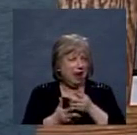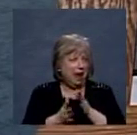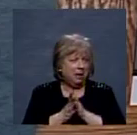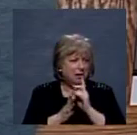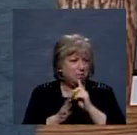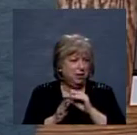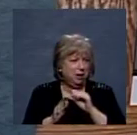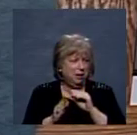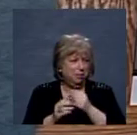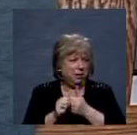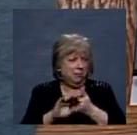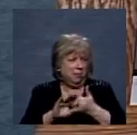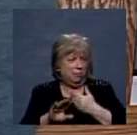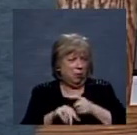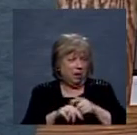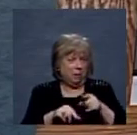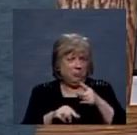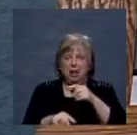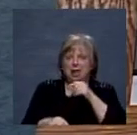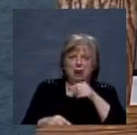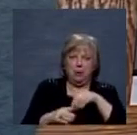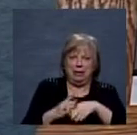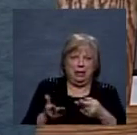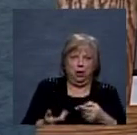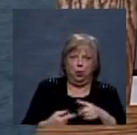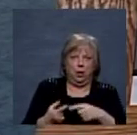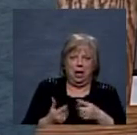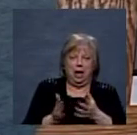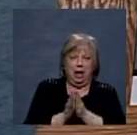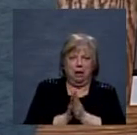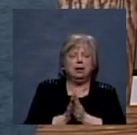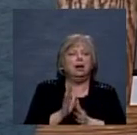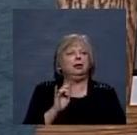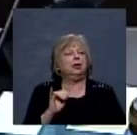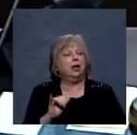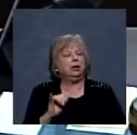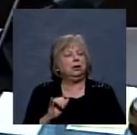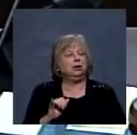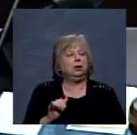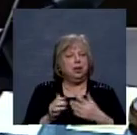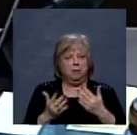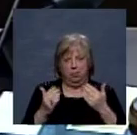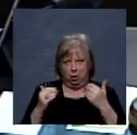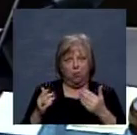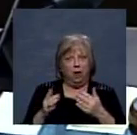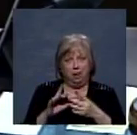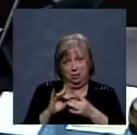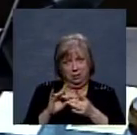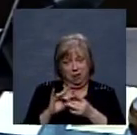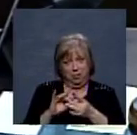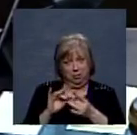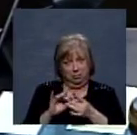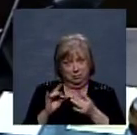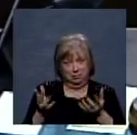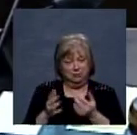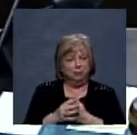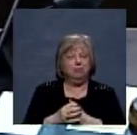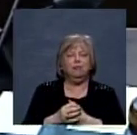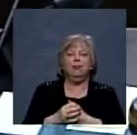on there ahead of time. He wasn't in here when I asked. I see. Uh-huh. You might want to go ahead and just give us. Okay.